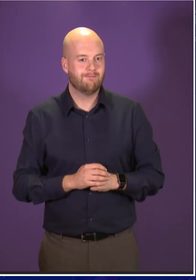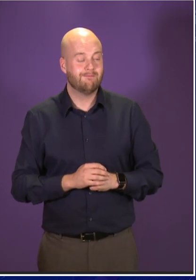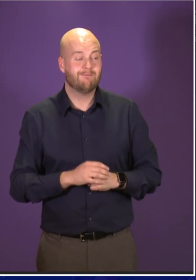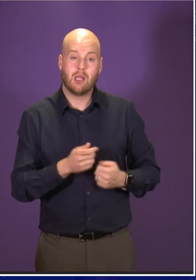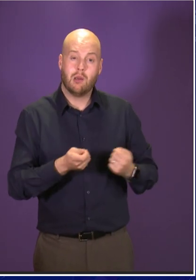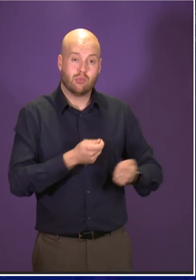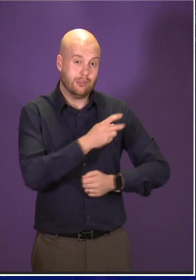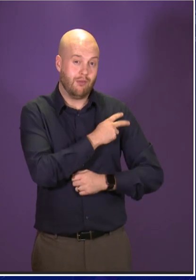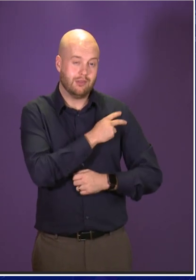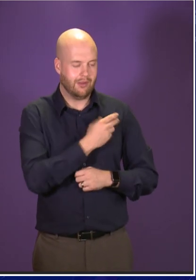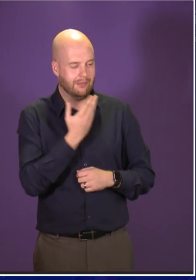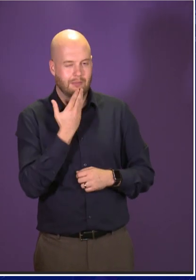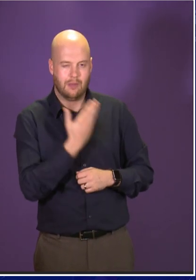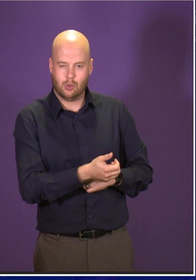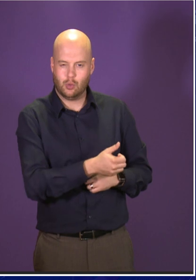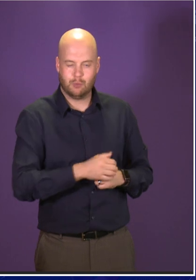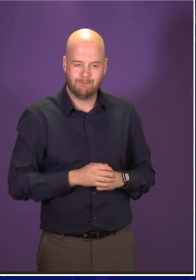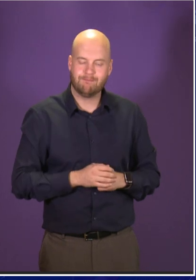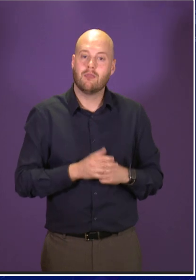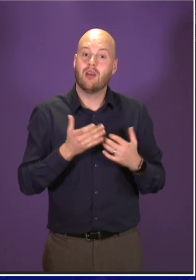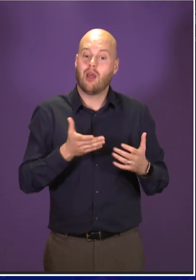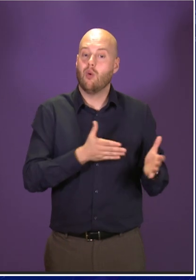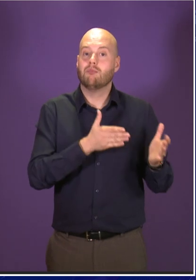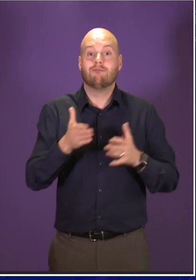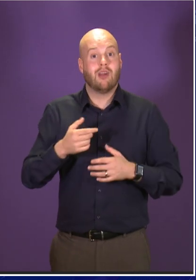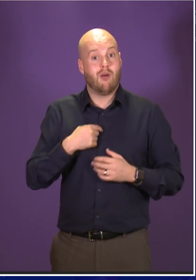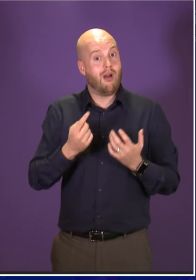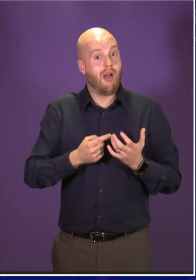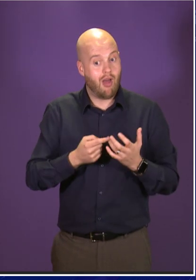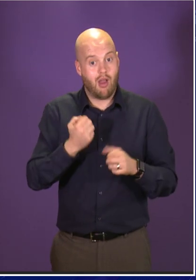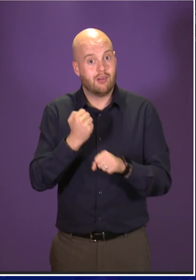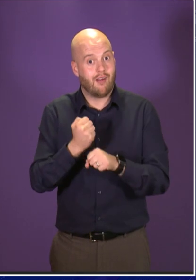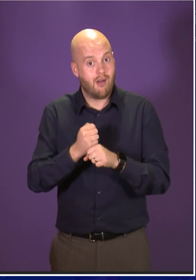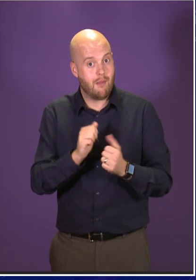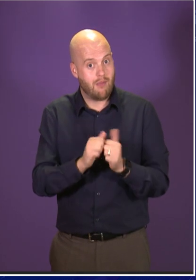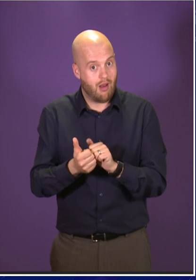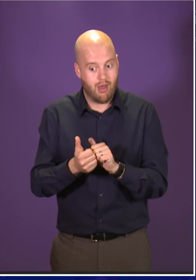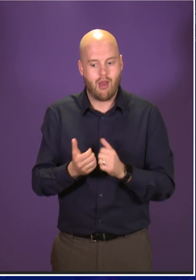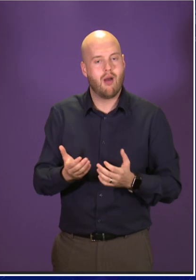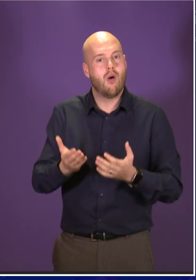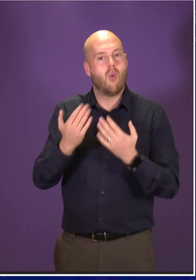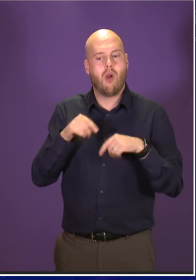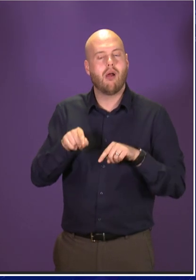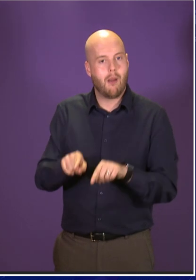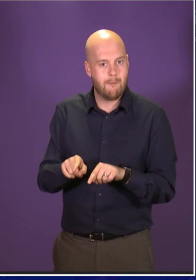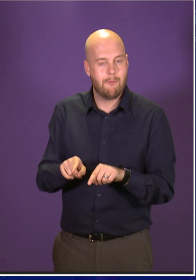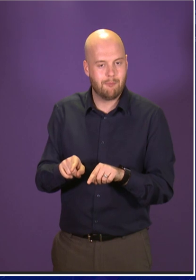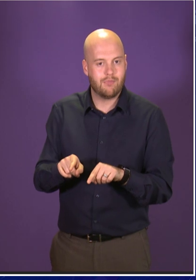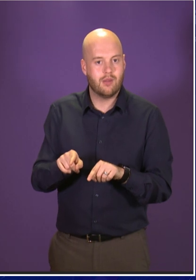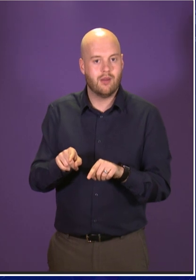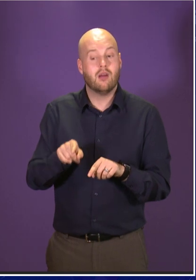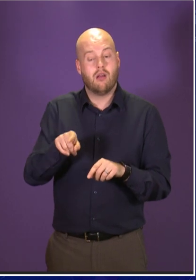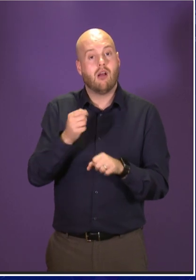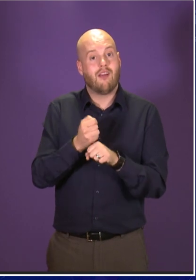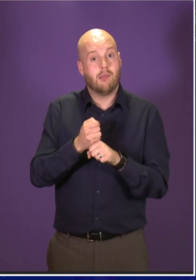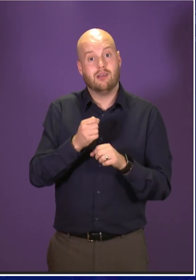Thank you, Cabinet Secretary. And turning to our other governmental partner, can I welcome guests on behalf of the Government of the United